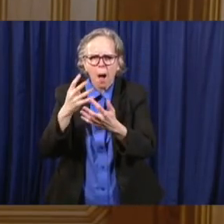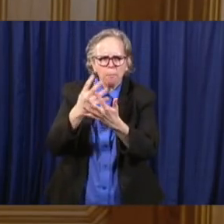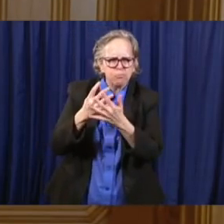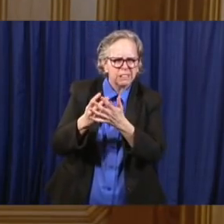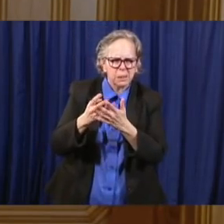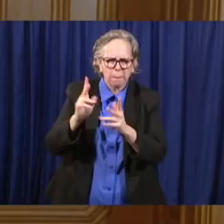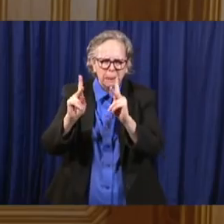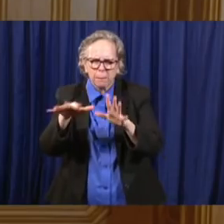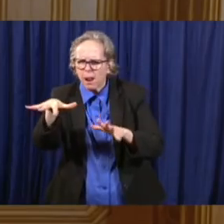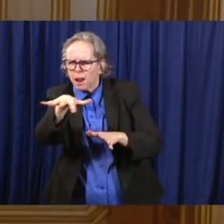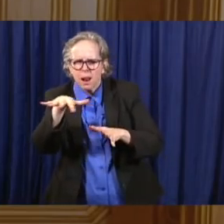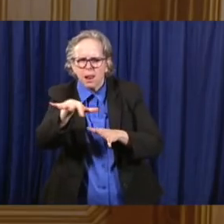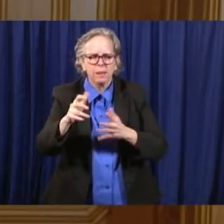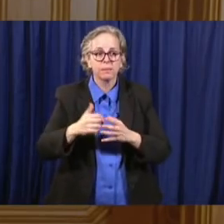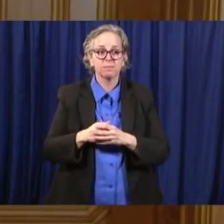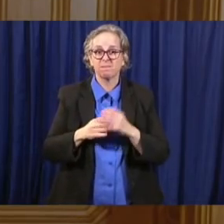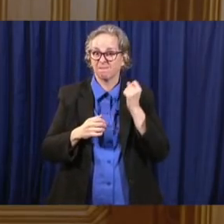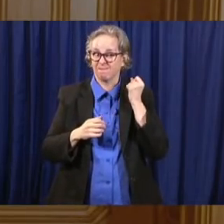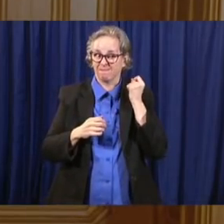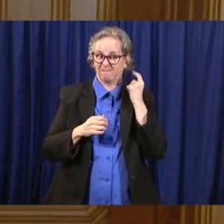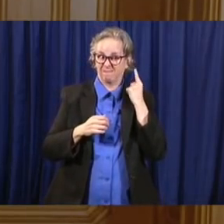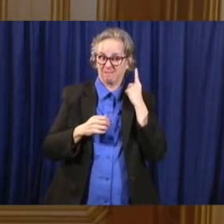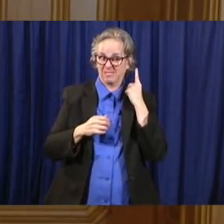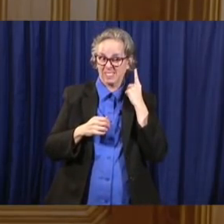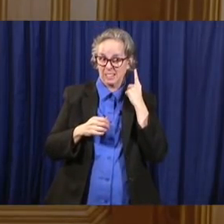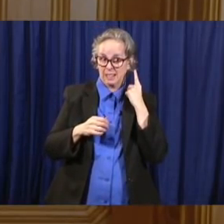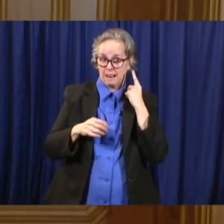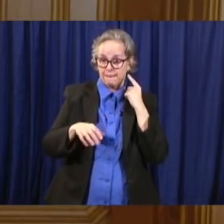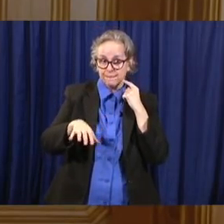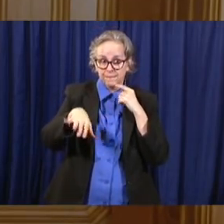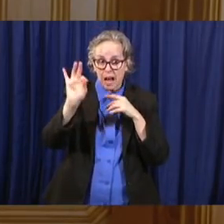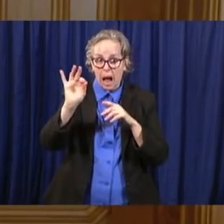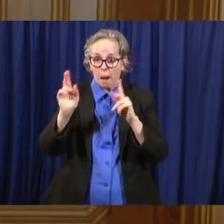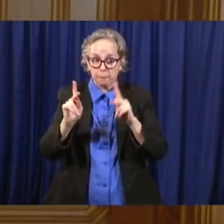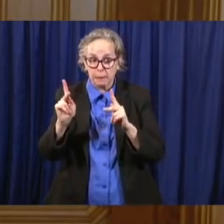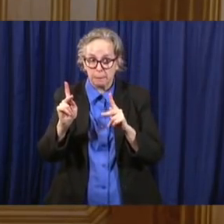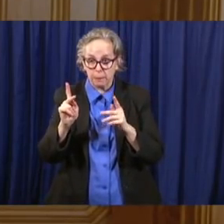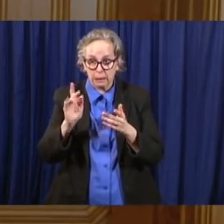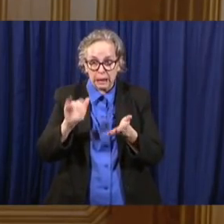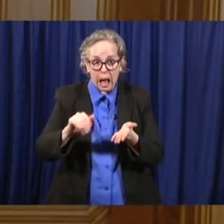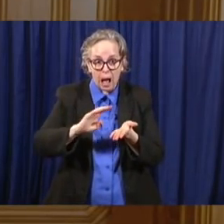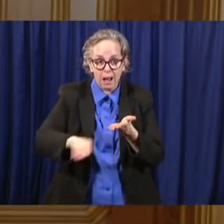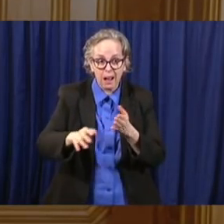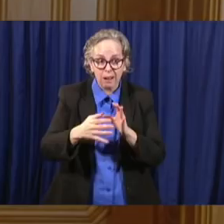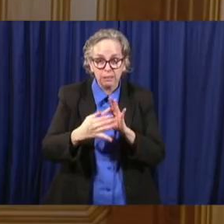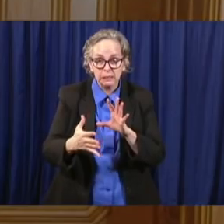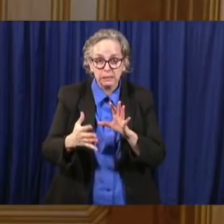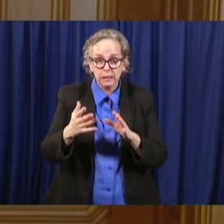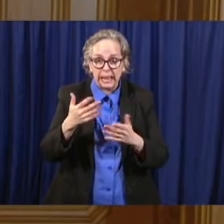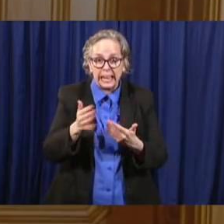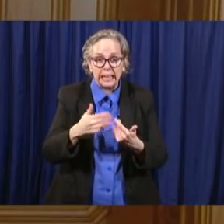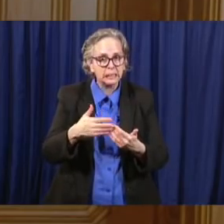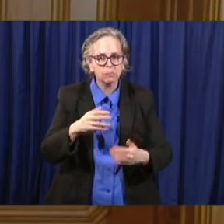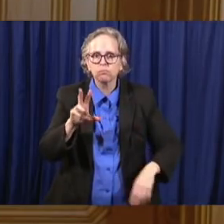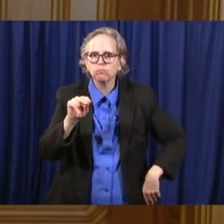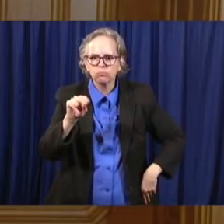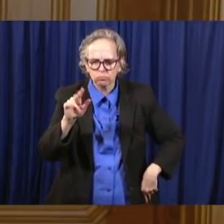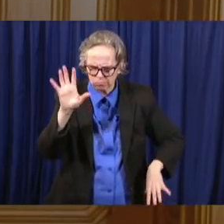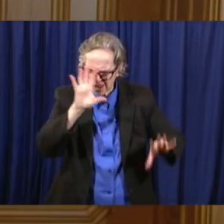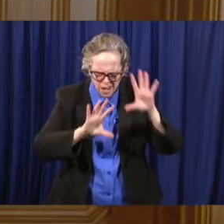from prison to create more room for social distancing is frankly not easy. We have